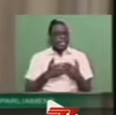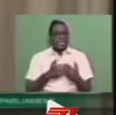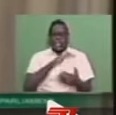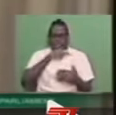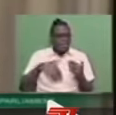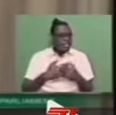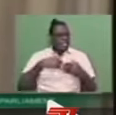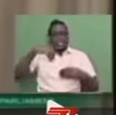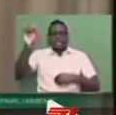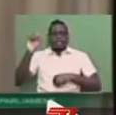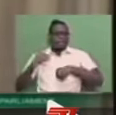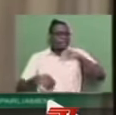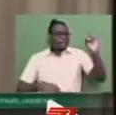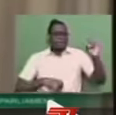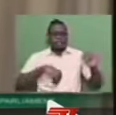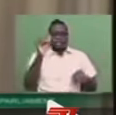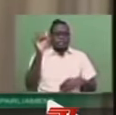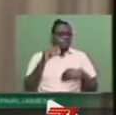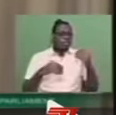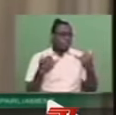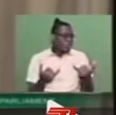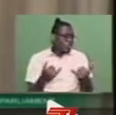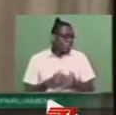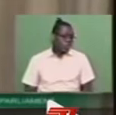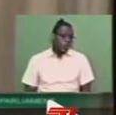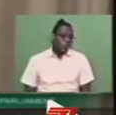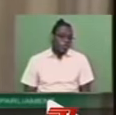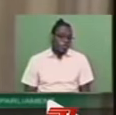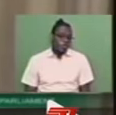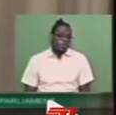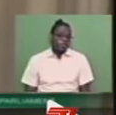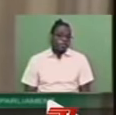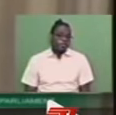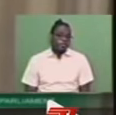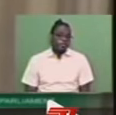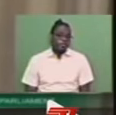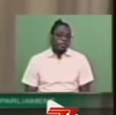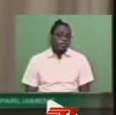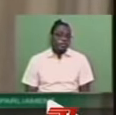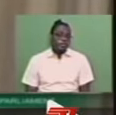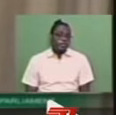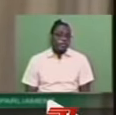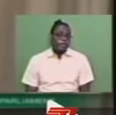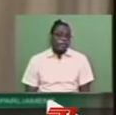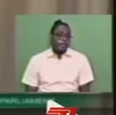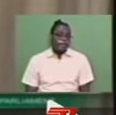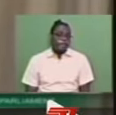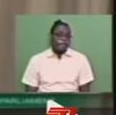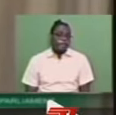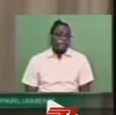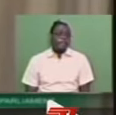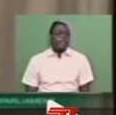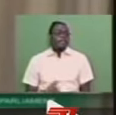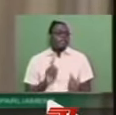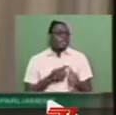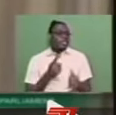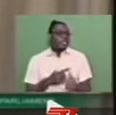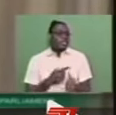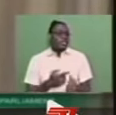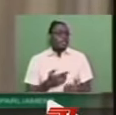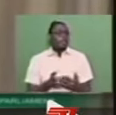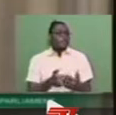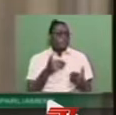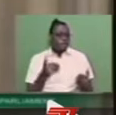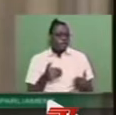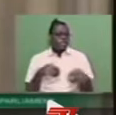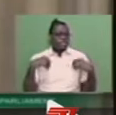it. And some may tell us why that is the best model. Was there a report done on this? What does